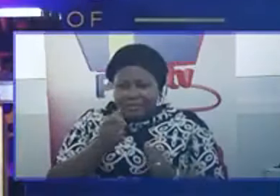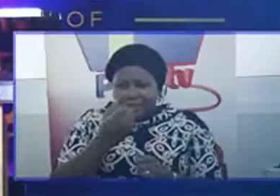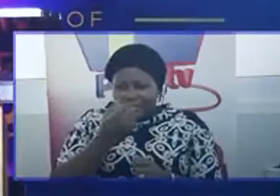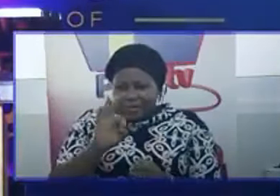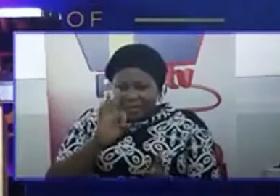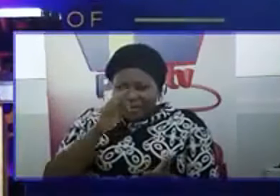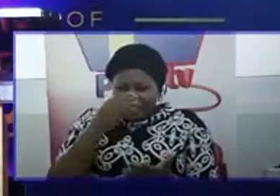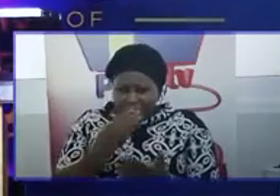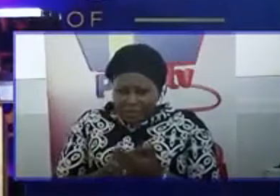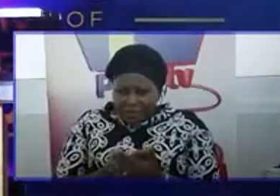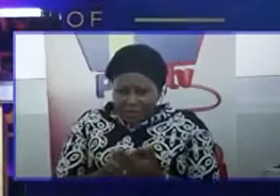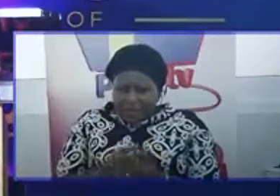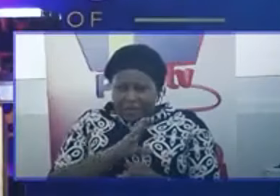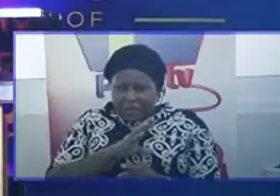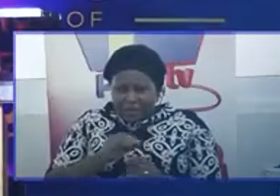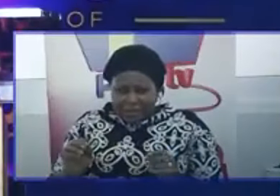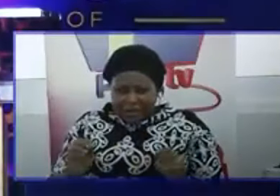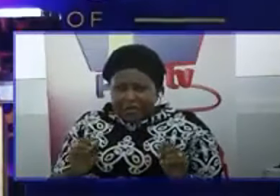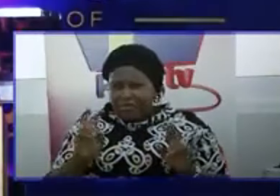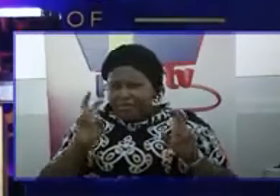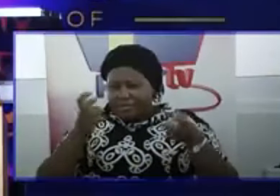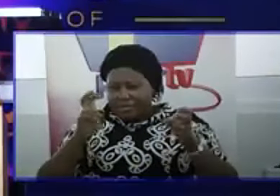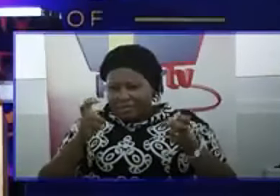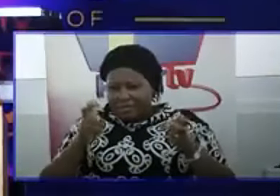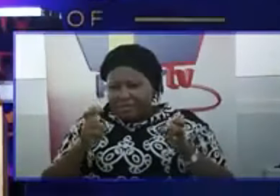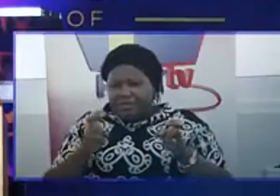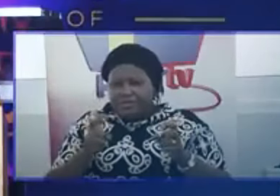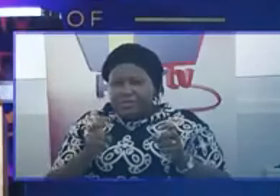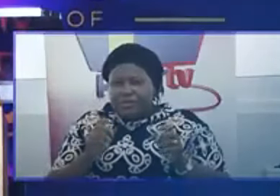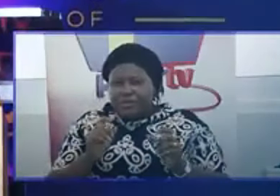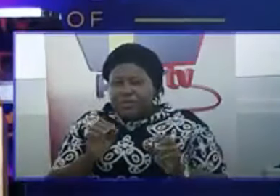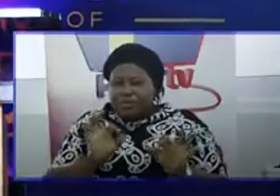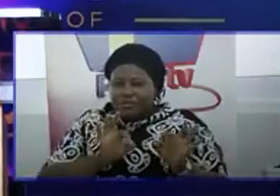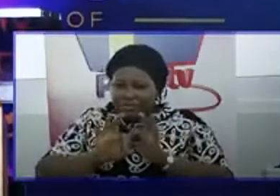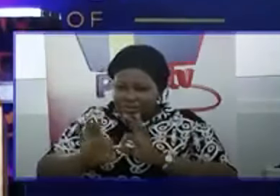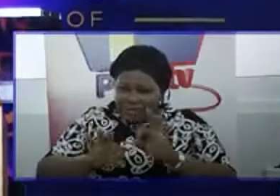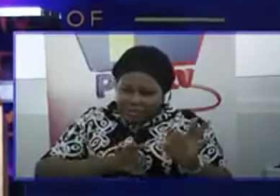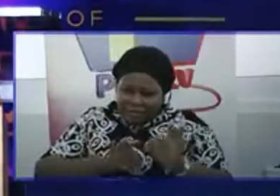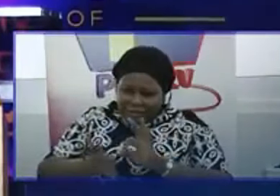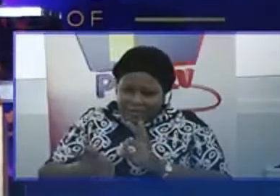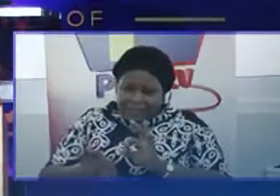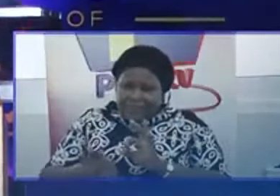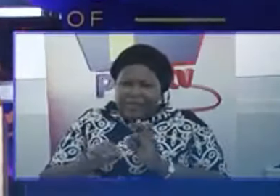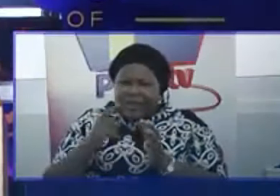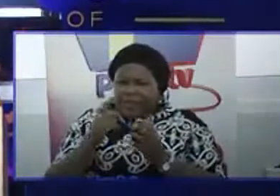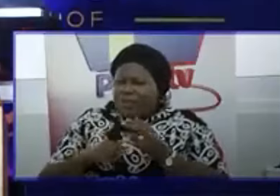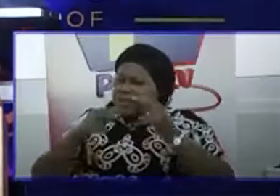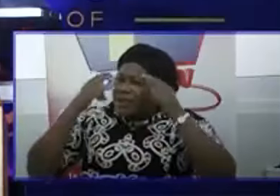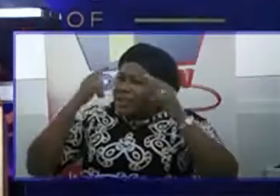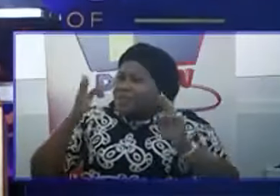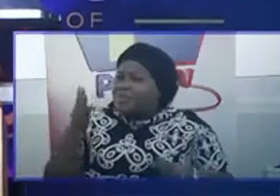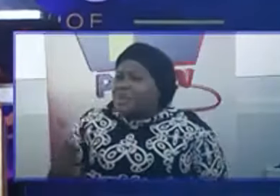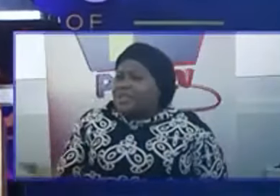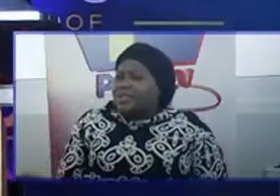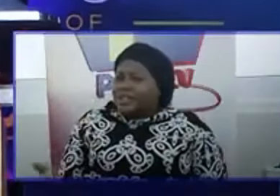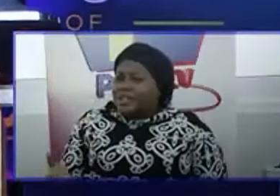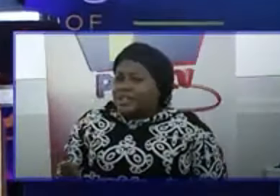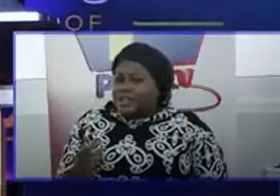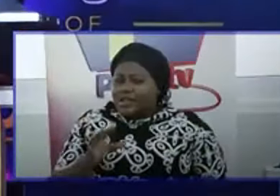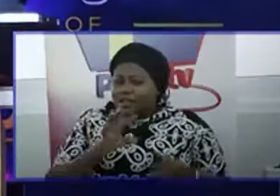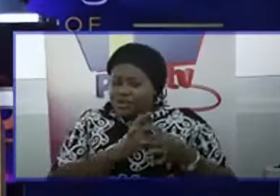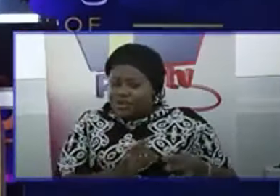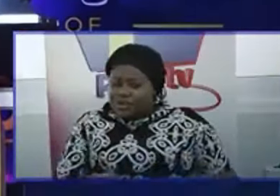money and the ability together and look at what actually happened in these two scenarios of